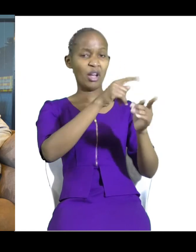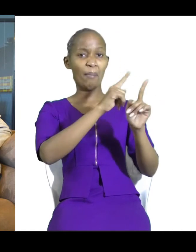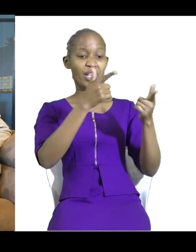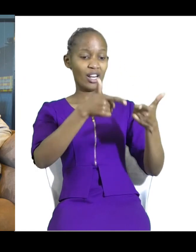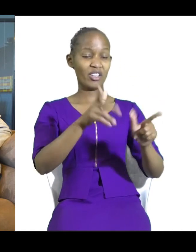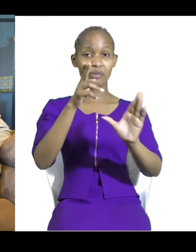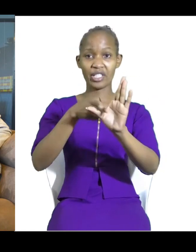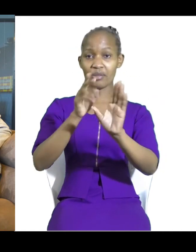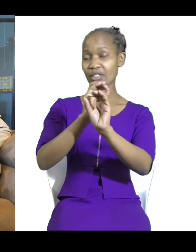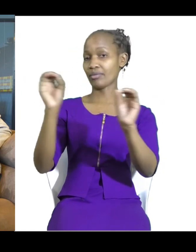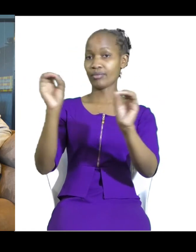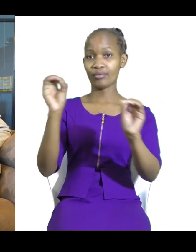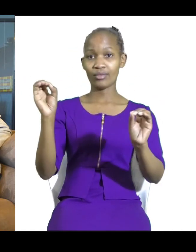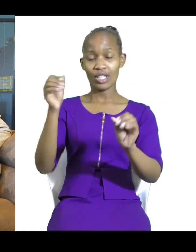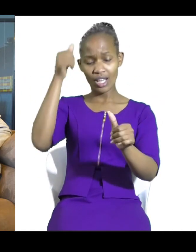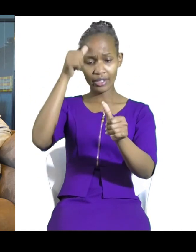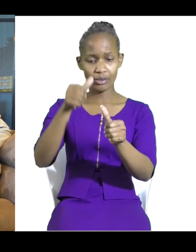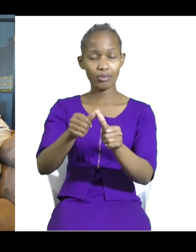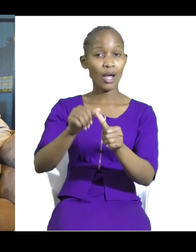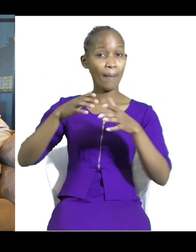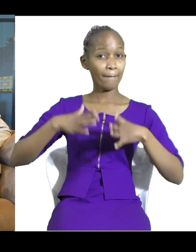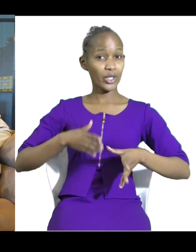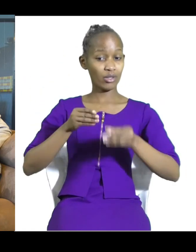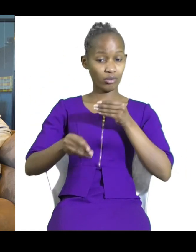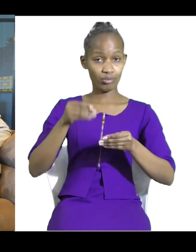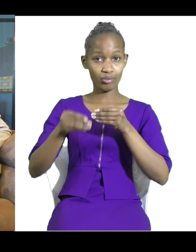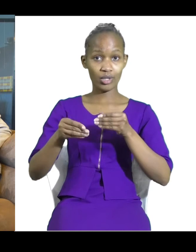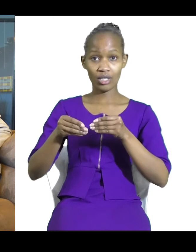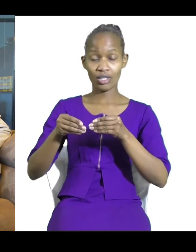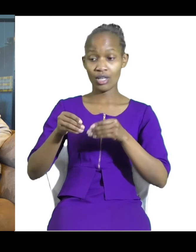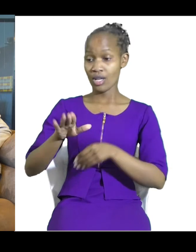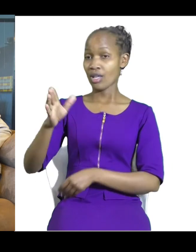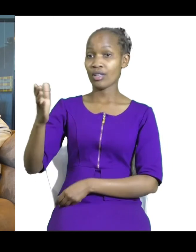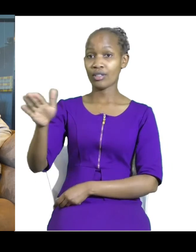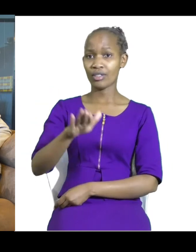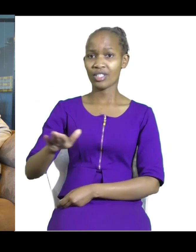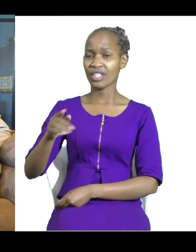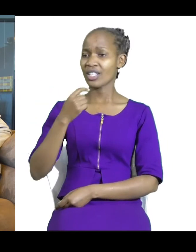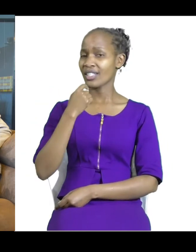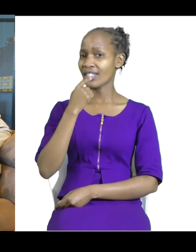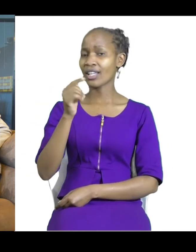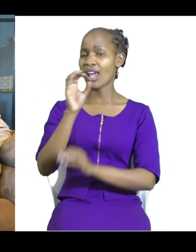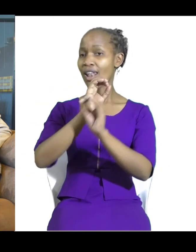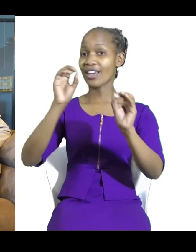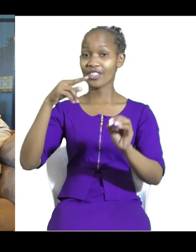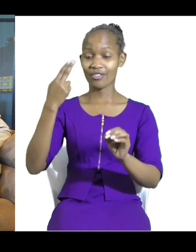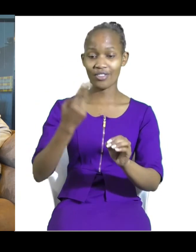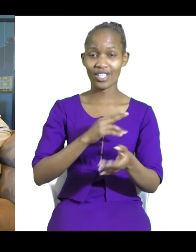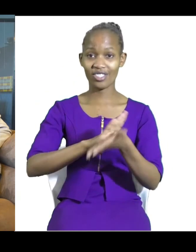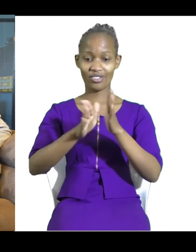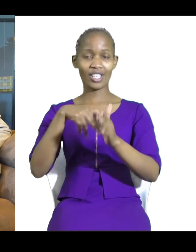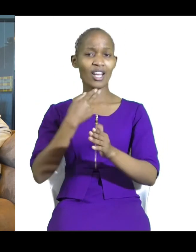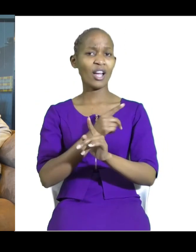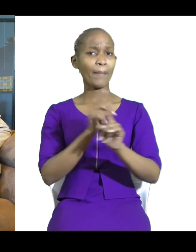not allowing them to participate. And remember, PWD say in their own space that nothing for us without us. So they've been saying